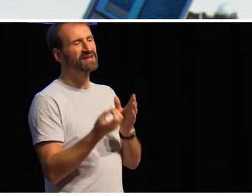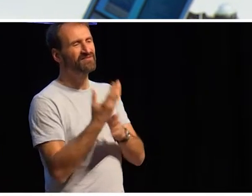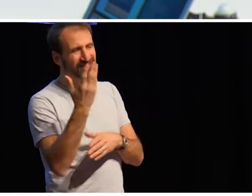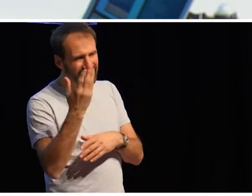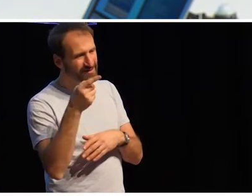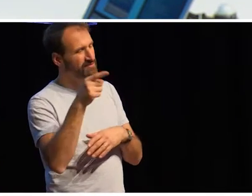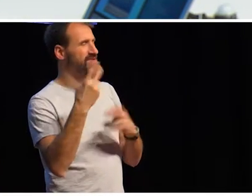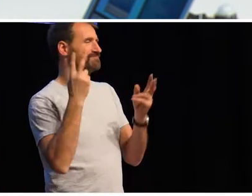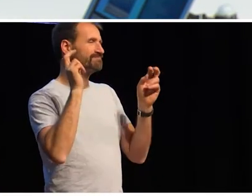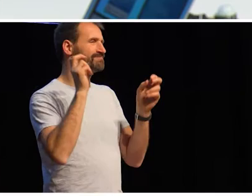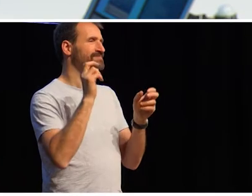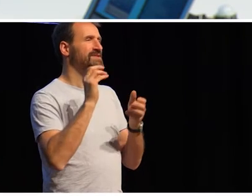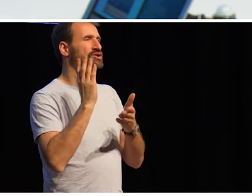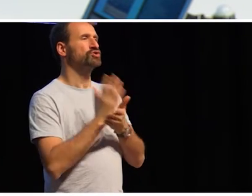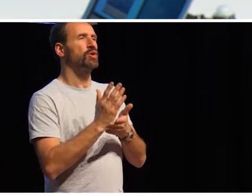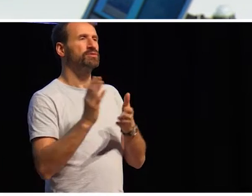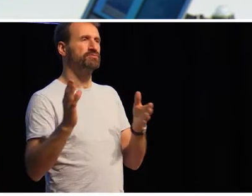bus that works